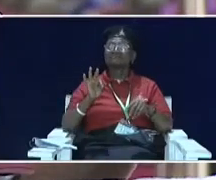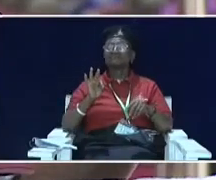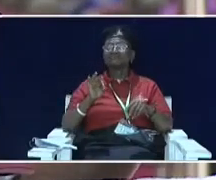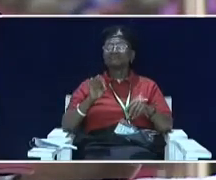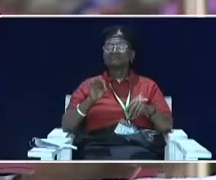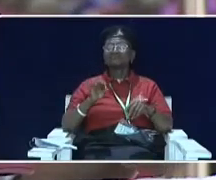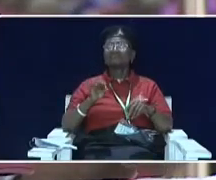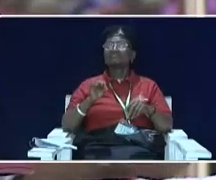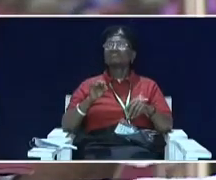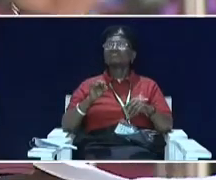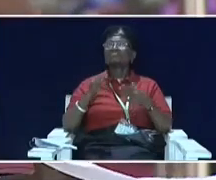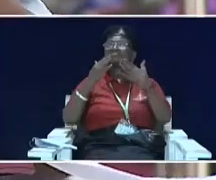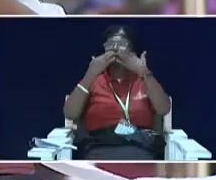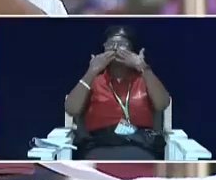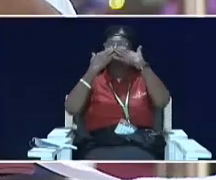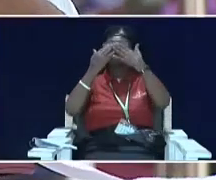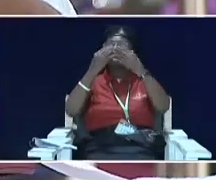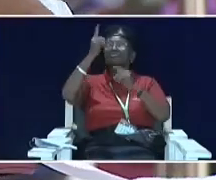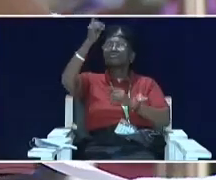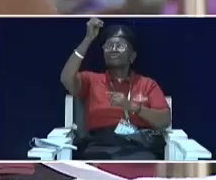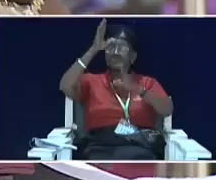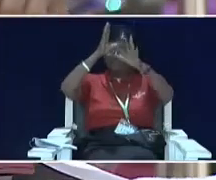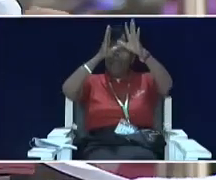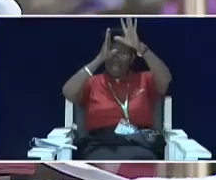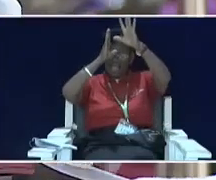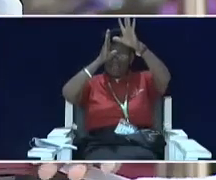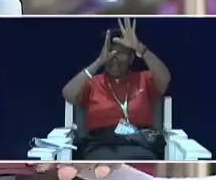29. Thank you, Father.